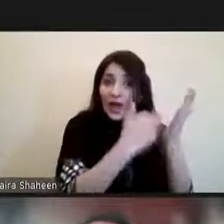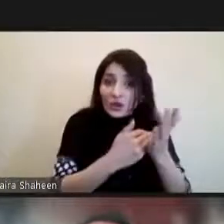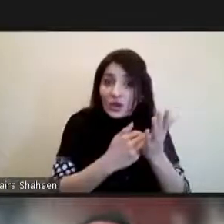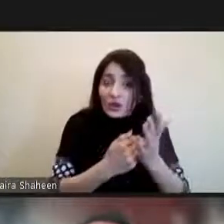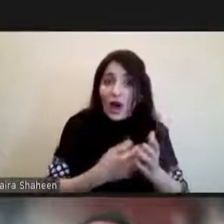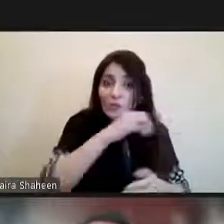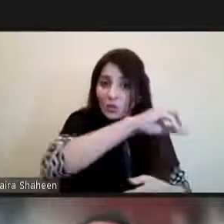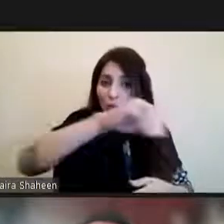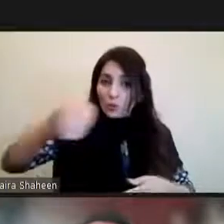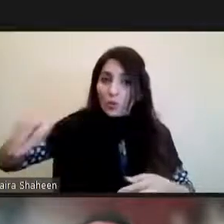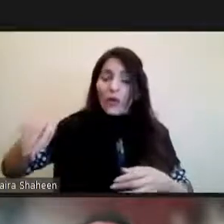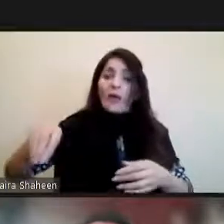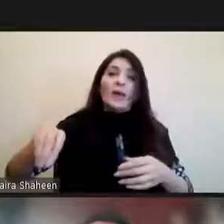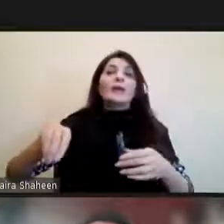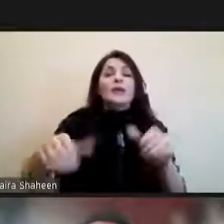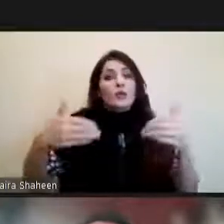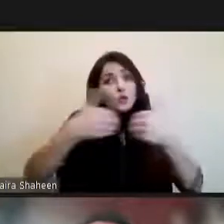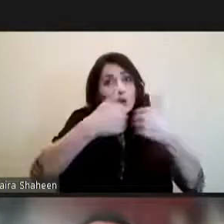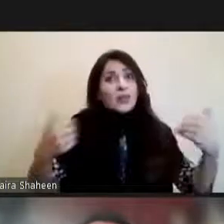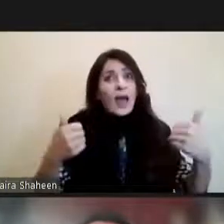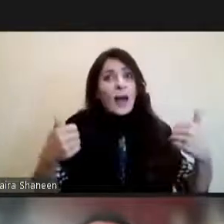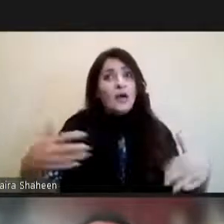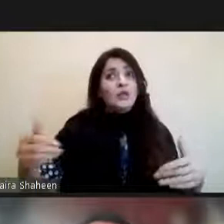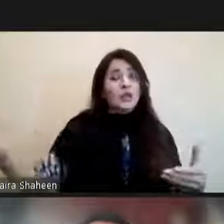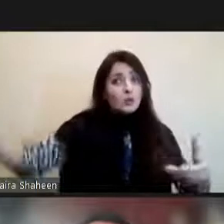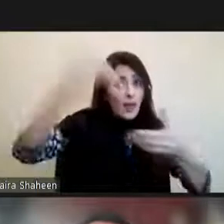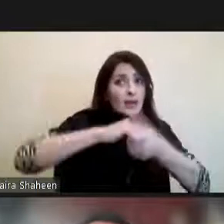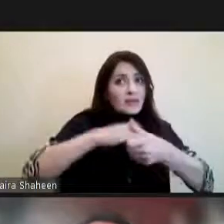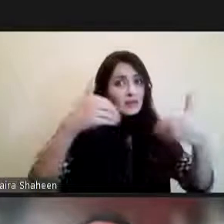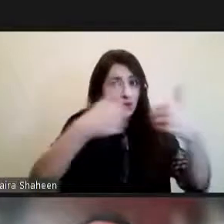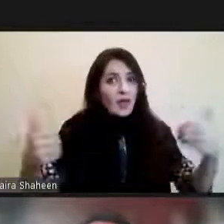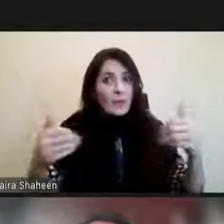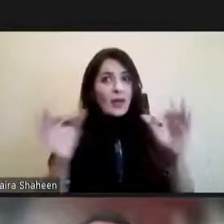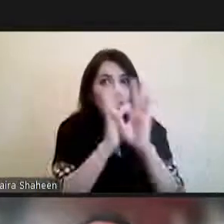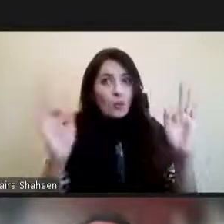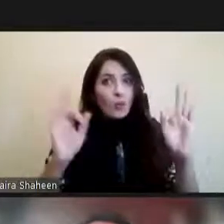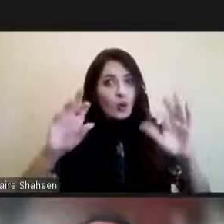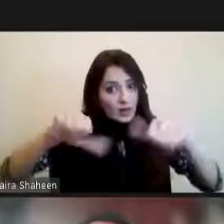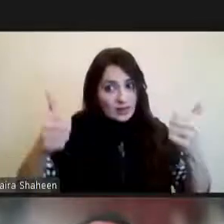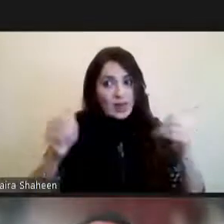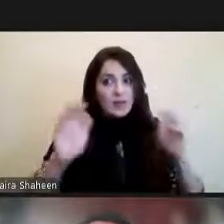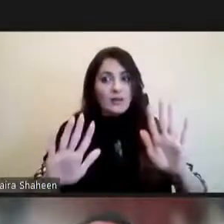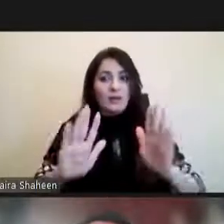reduce the gap in access and the gap in usage of mobile-enabled services for people with disabilities.